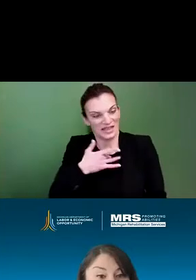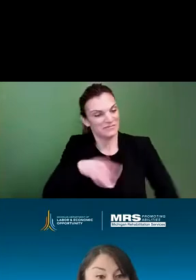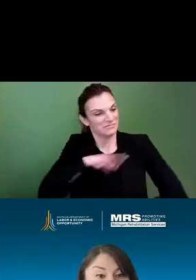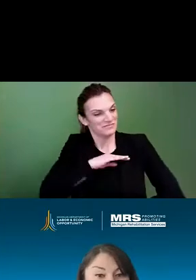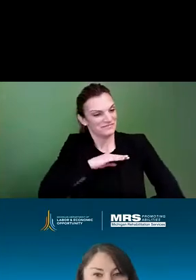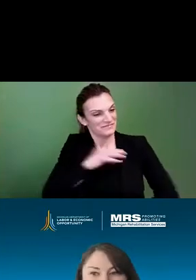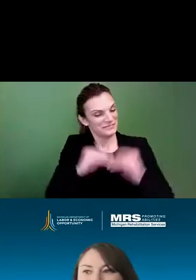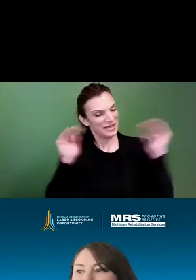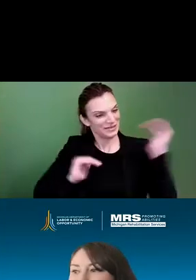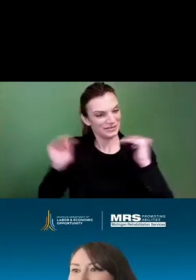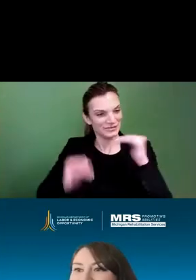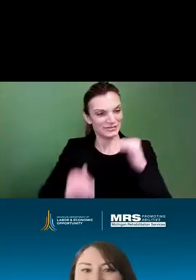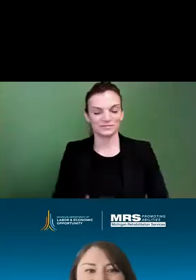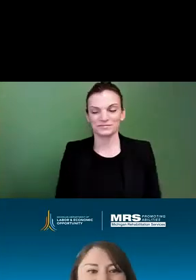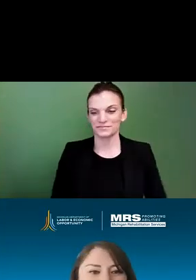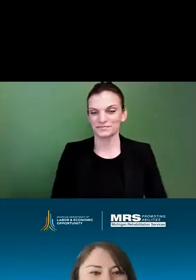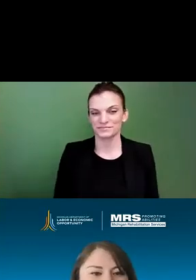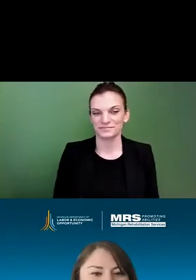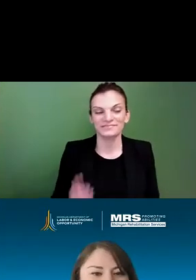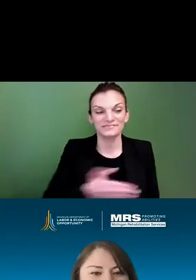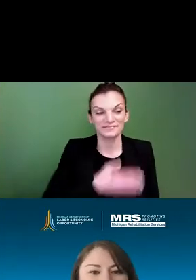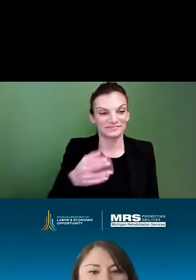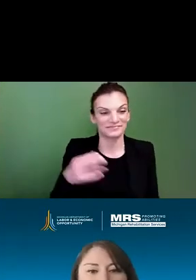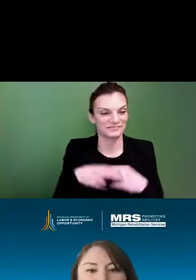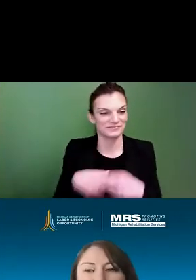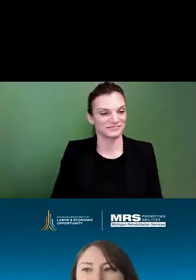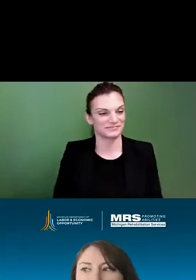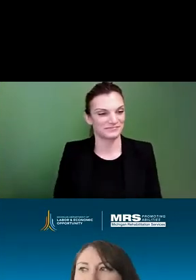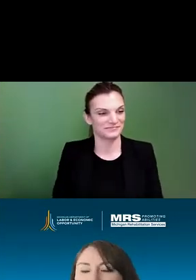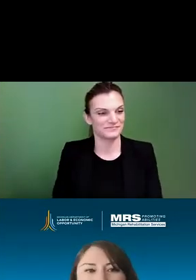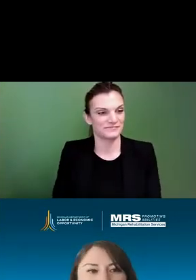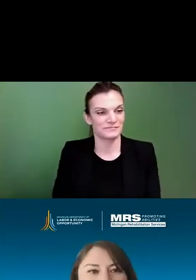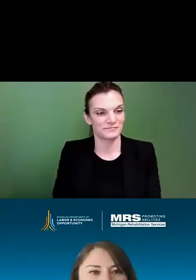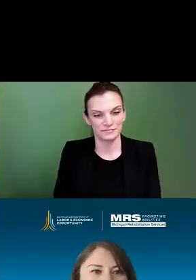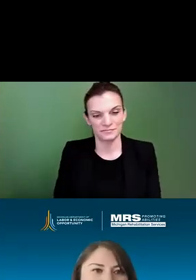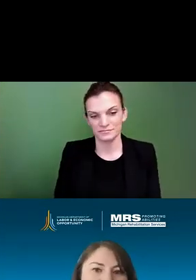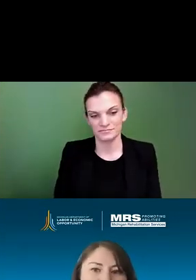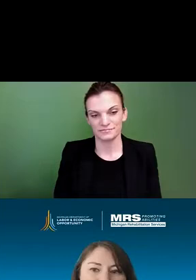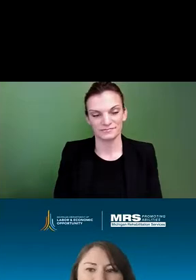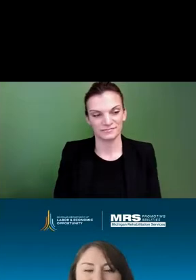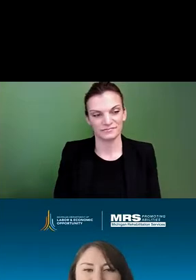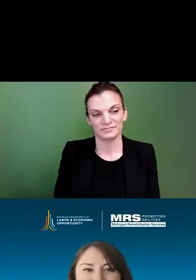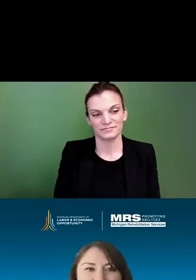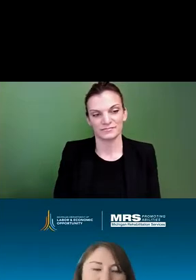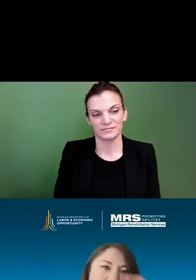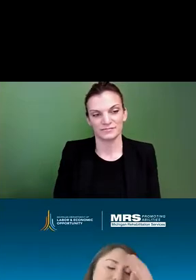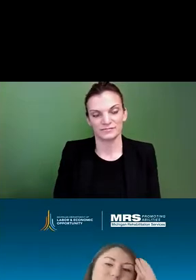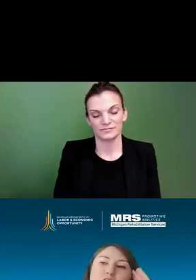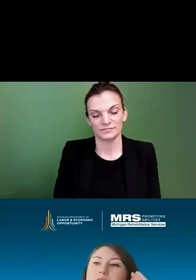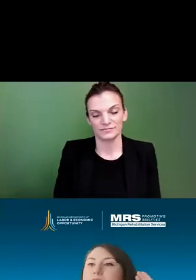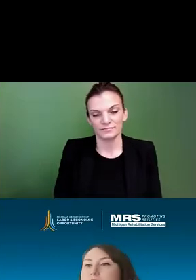more balance. Next slide. So what are the challenges of a hybrid